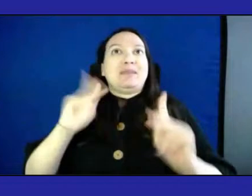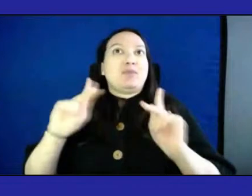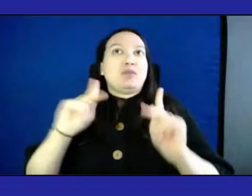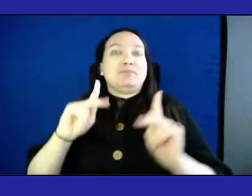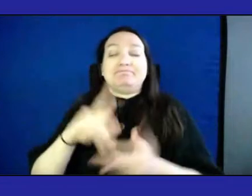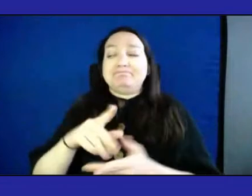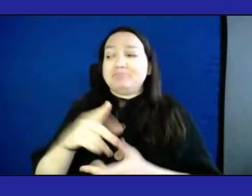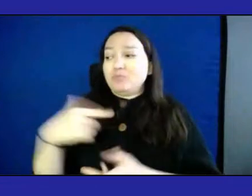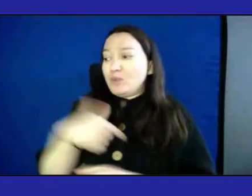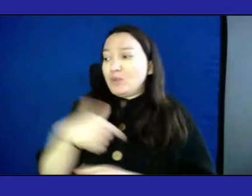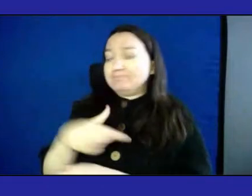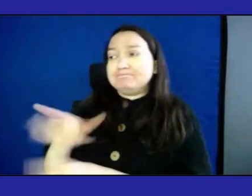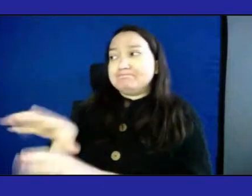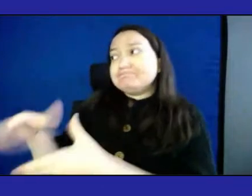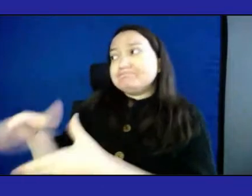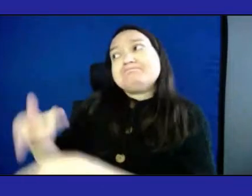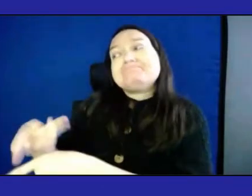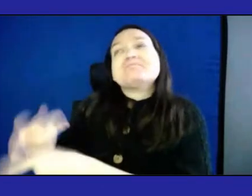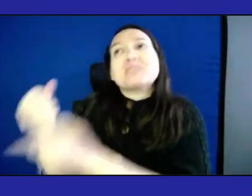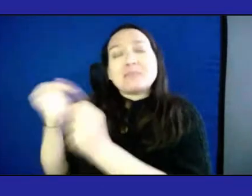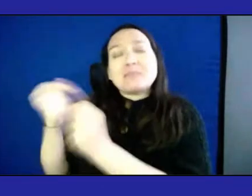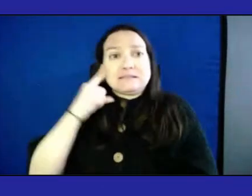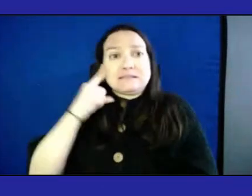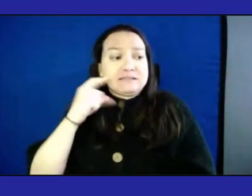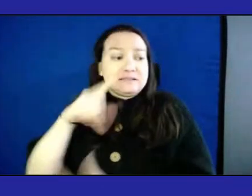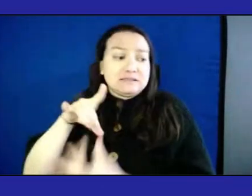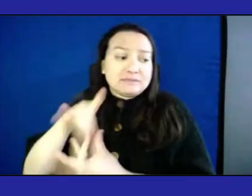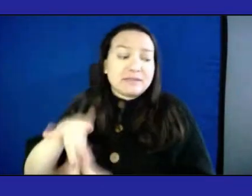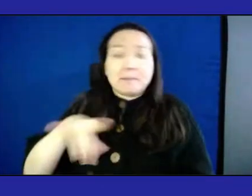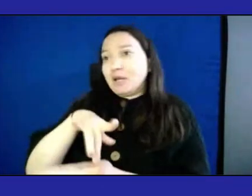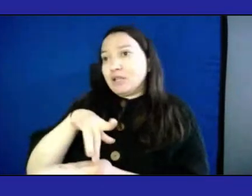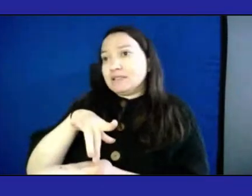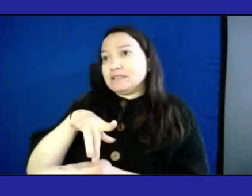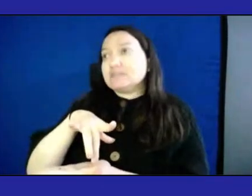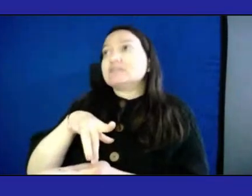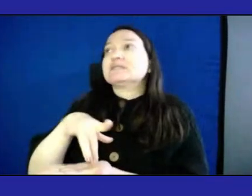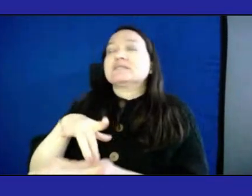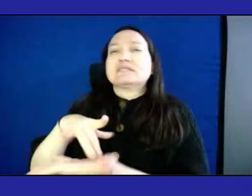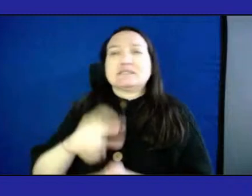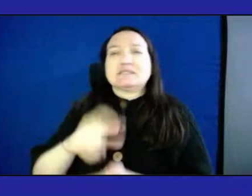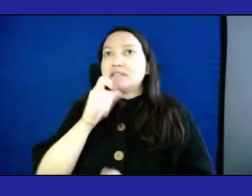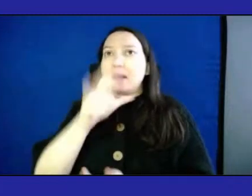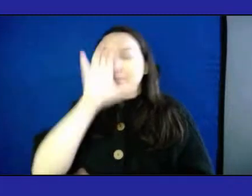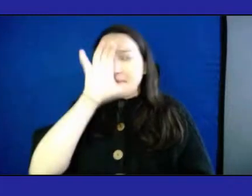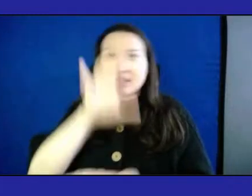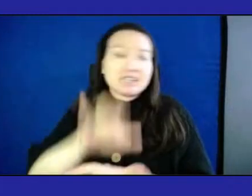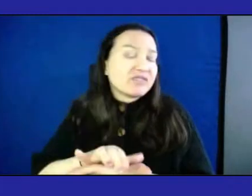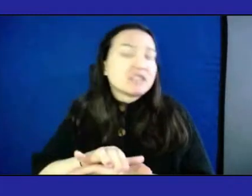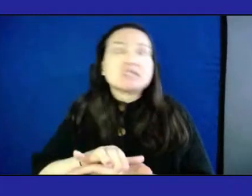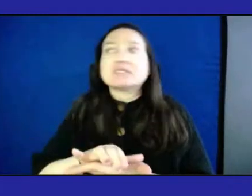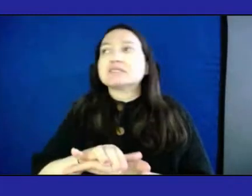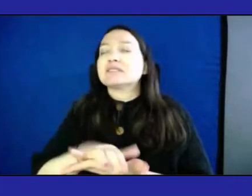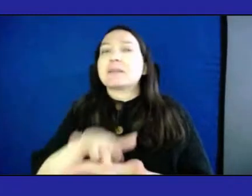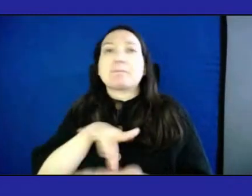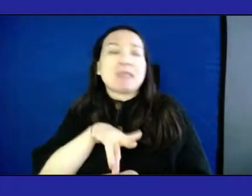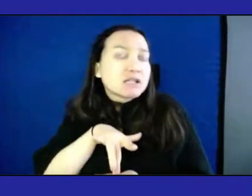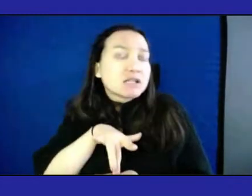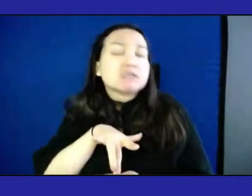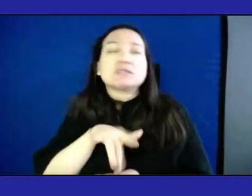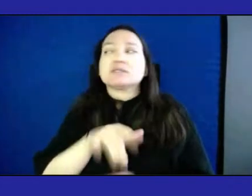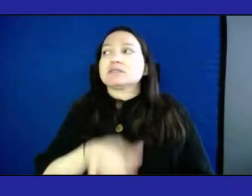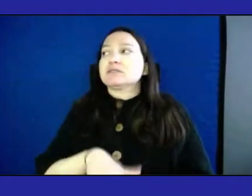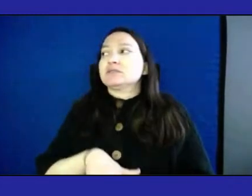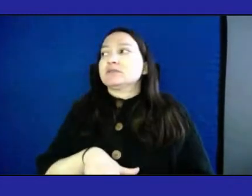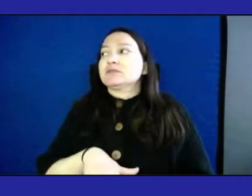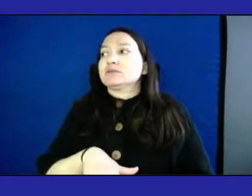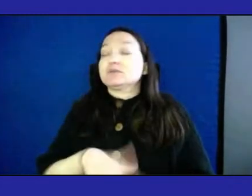of, a lot of suspicion about pills, a lot of disbelief about medicine. And then that's in